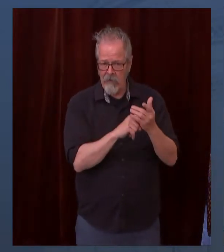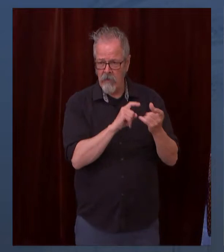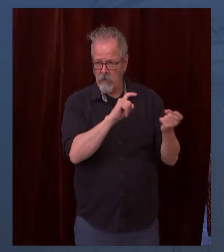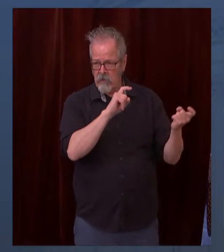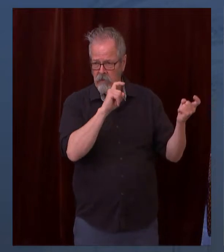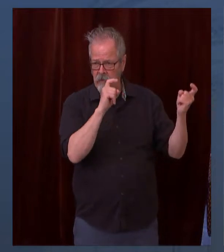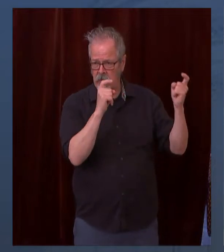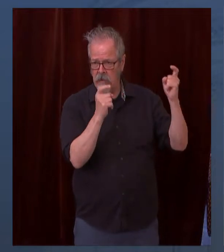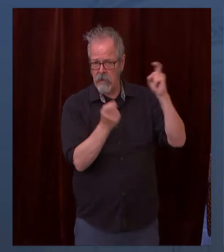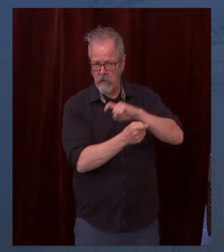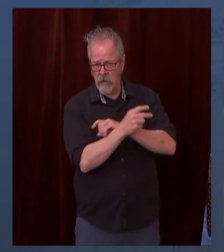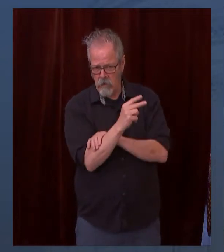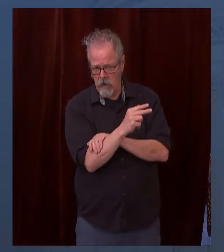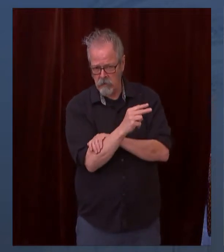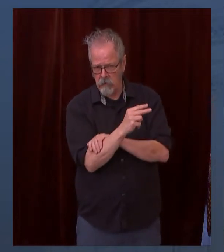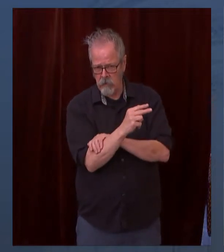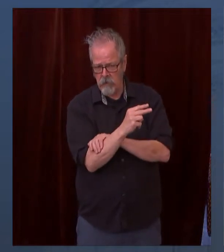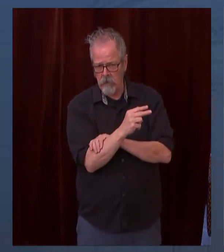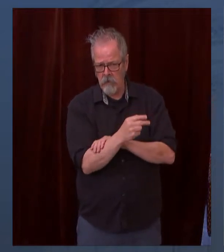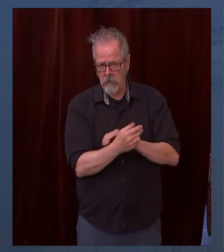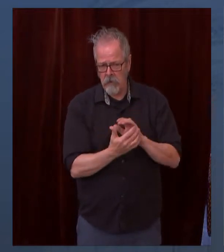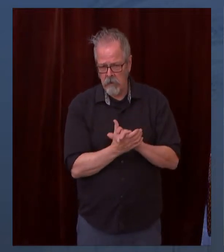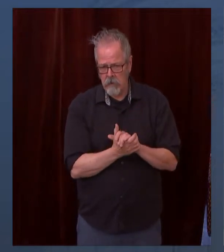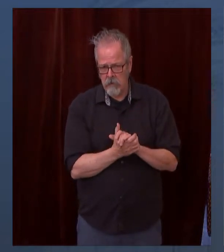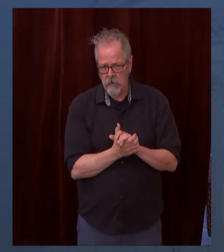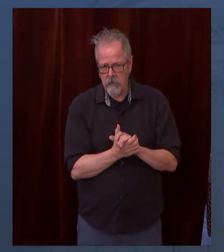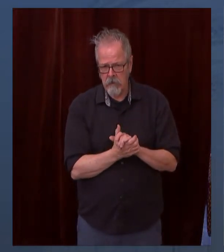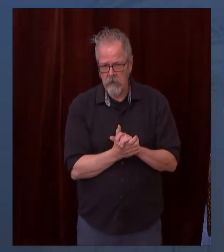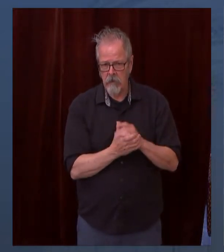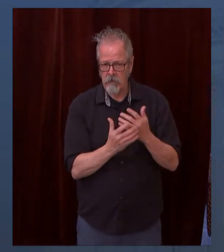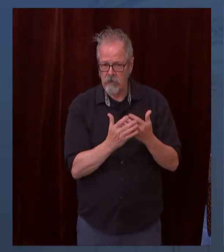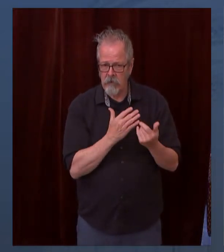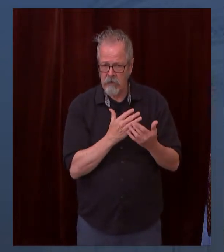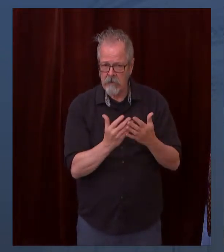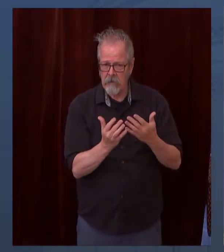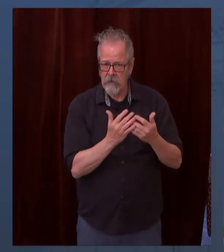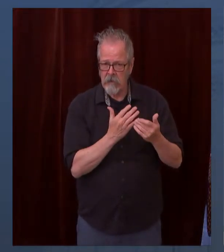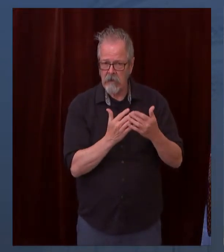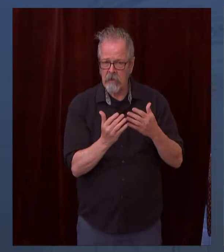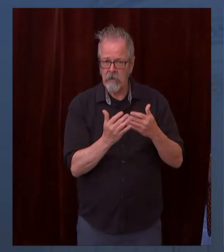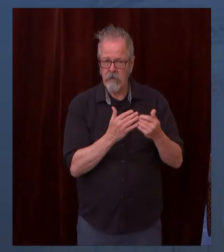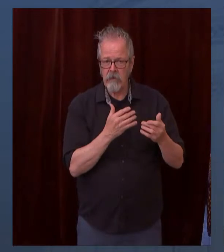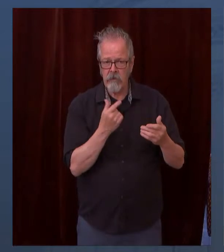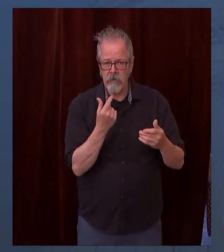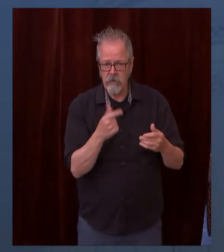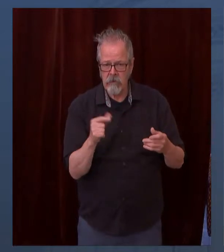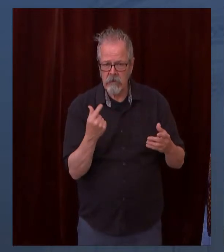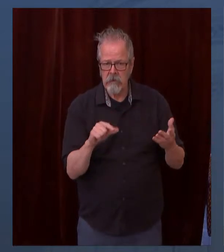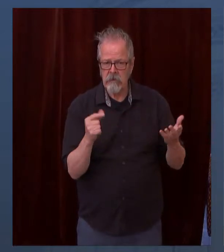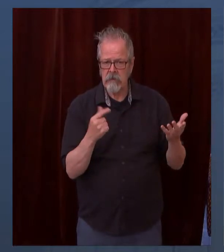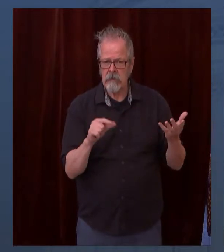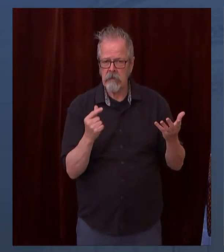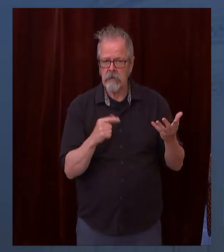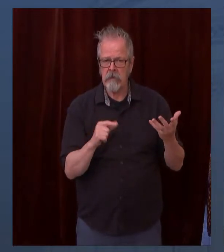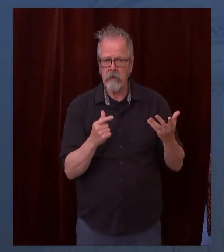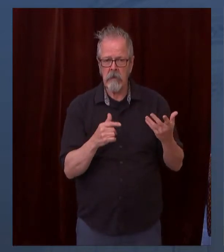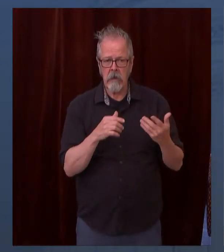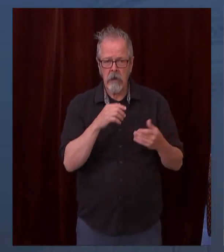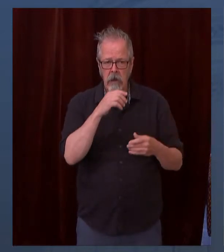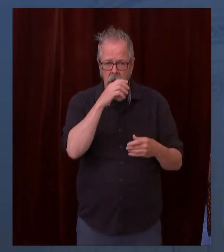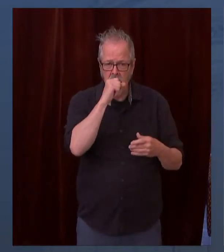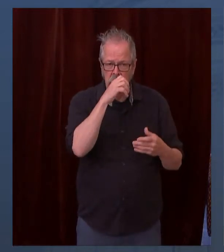You see the gray coming on. Now we have the 117 variety continuing to sweep, and now the green in a substantial